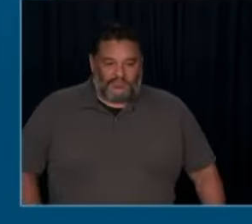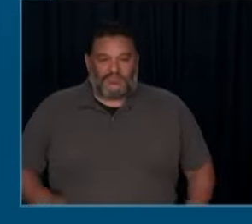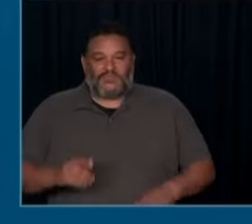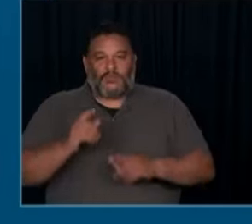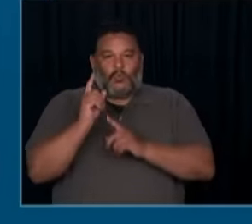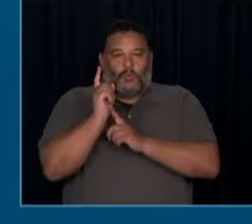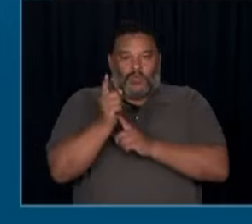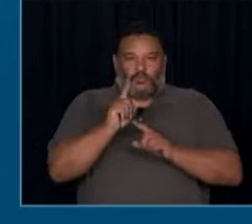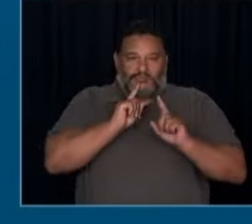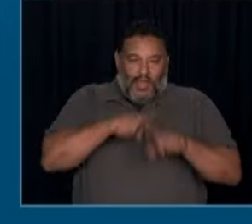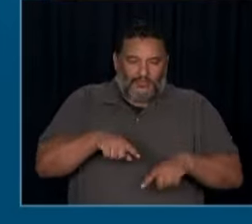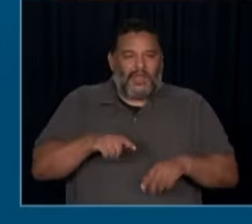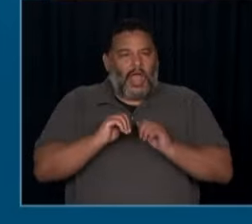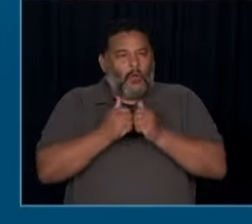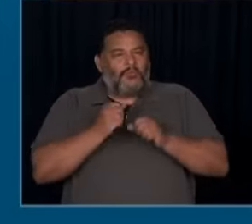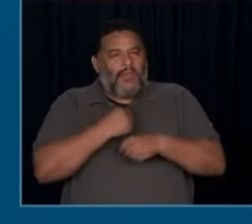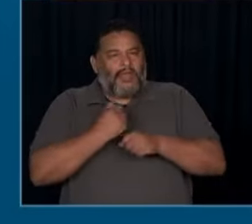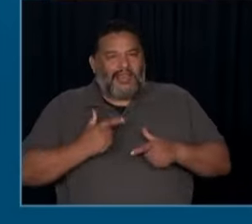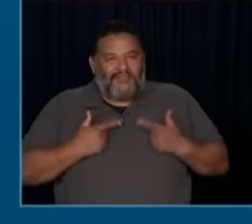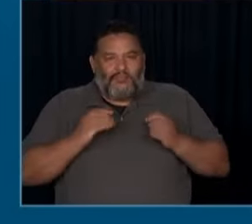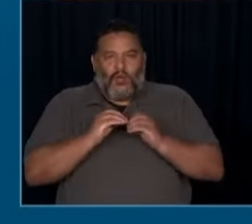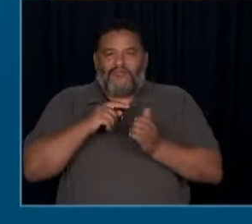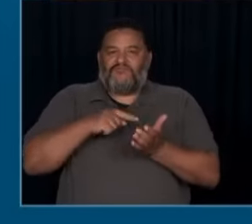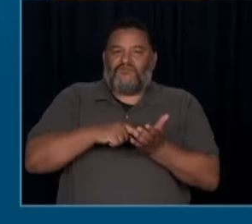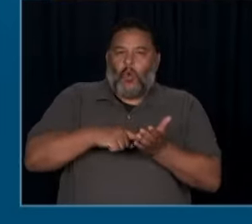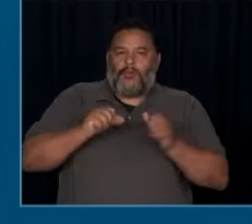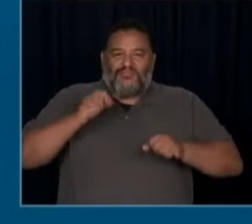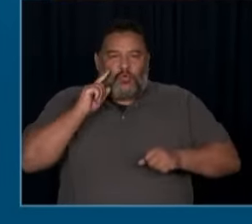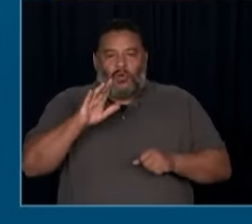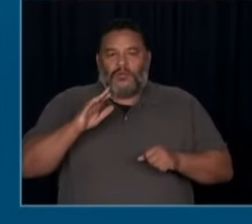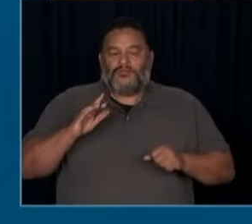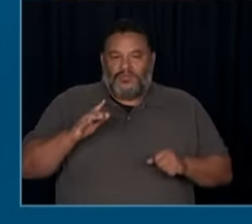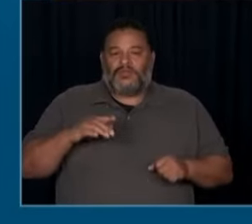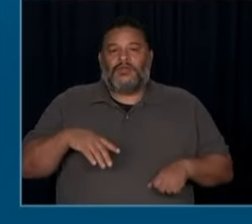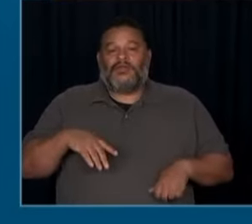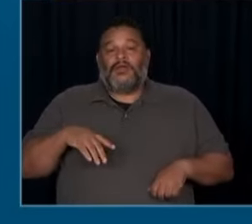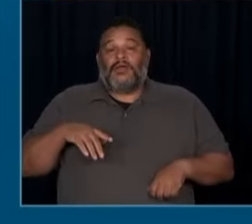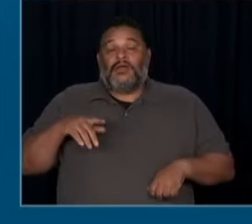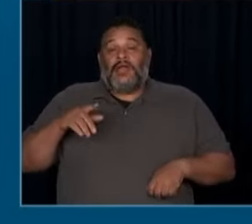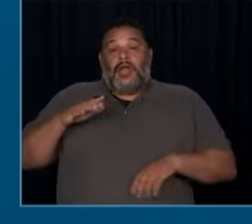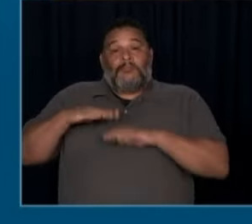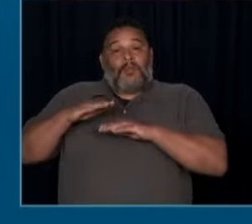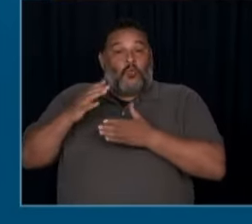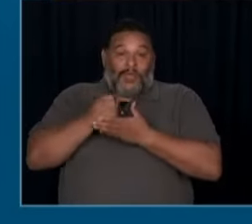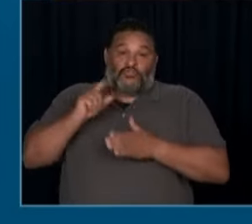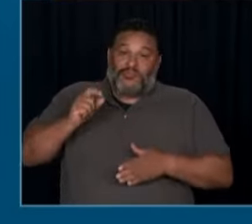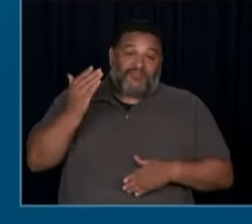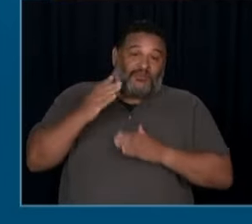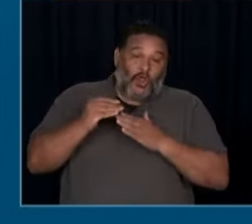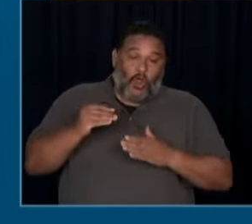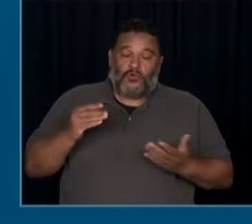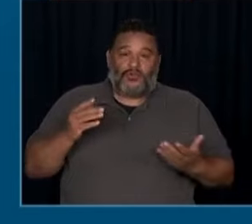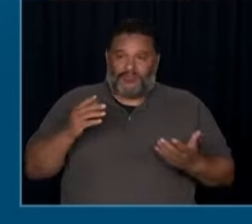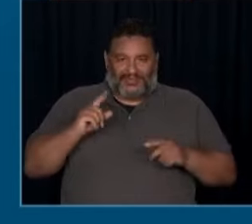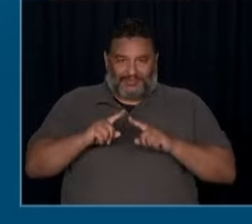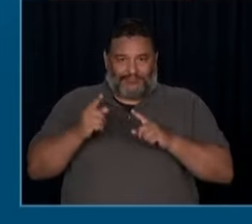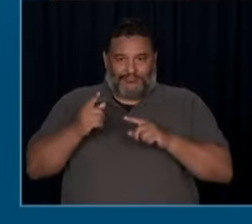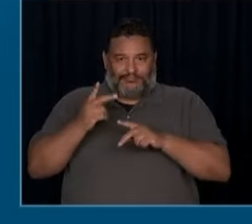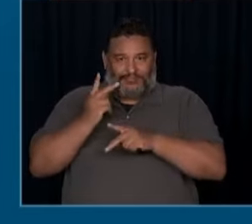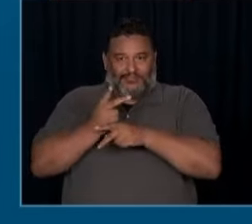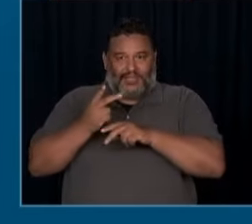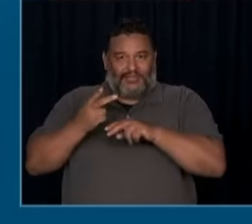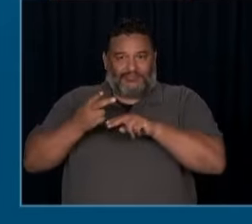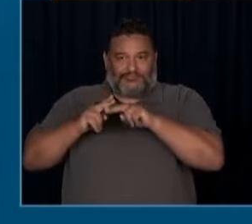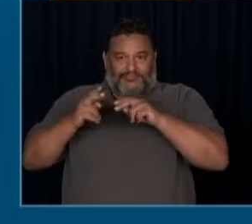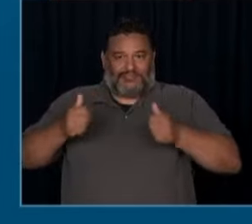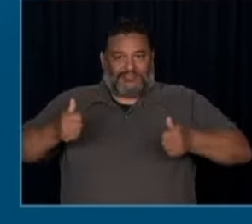affordable for your constituents? Well, first of all, the minimum wage should be $15, and it should be pegged to inflation, so it actually keeps moving up. Number two, you fight inflation